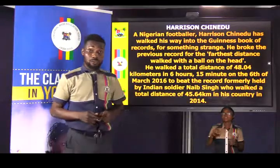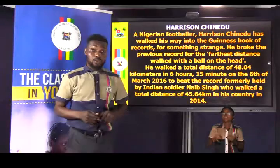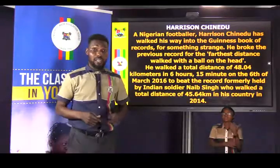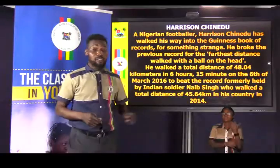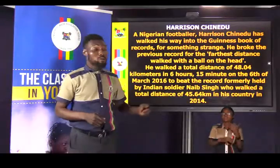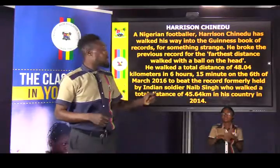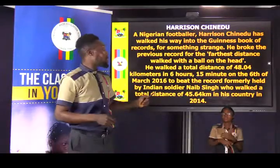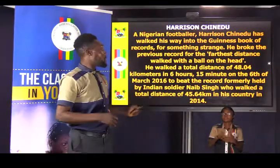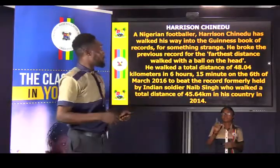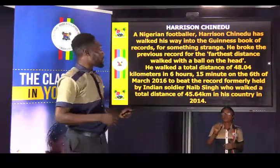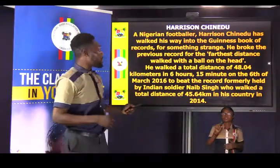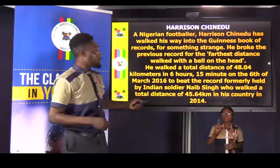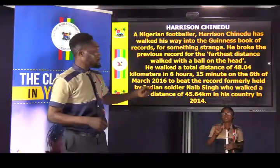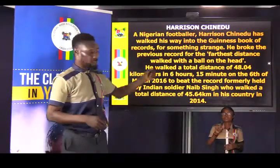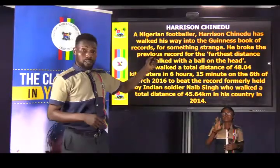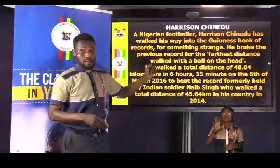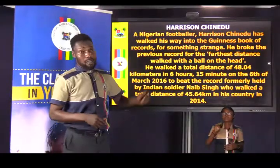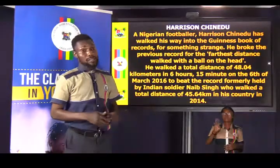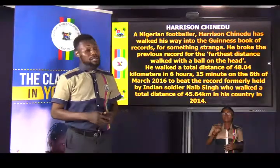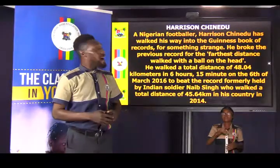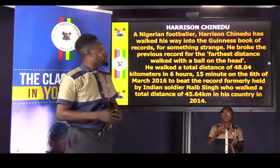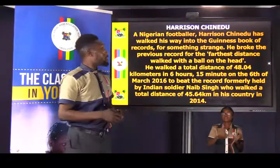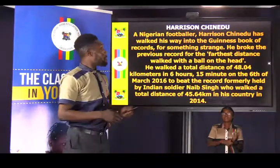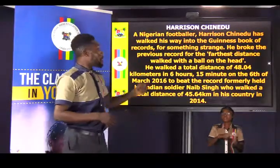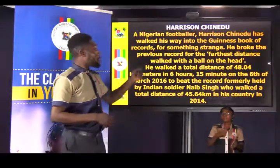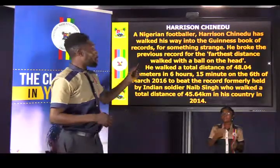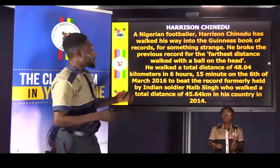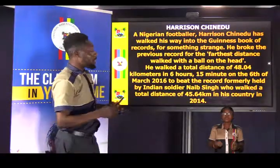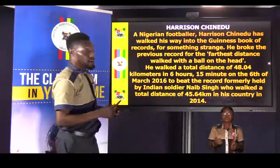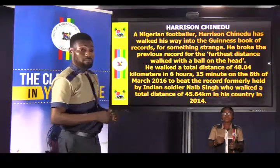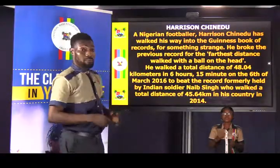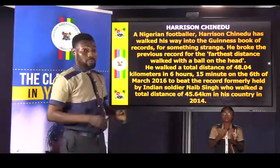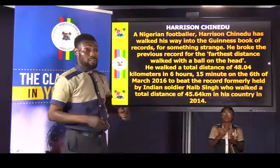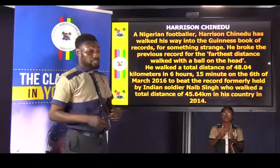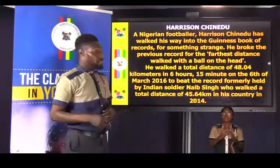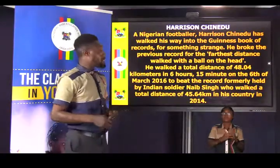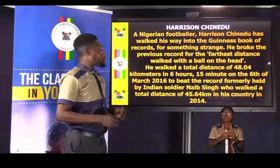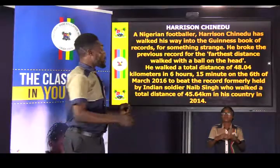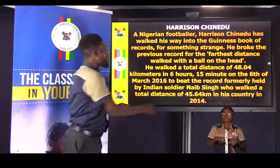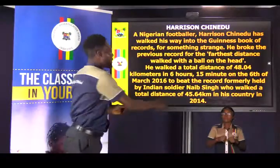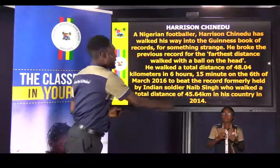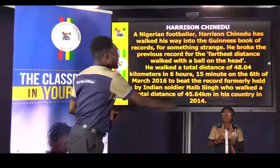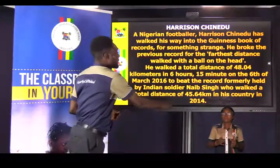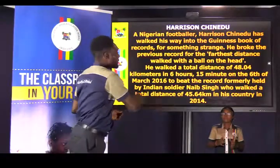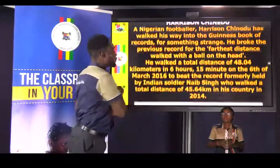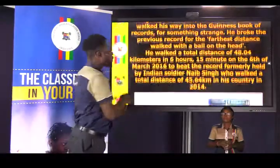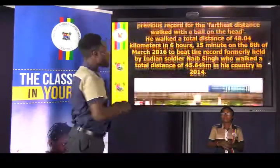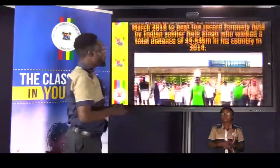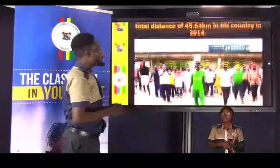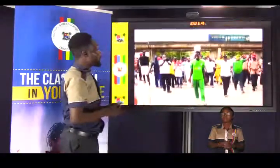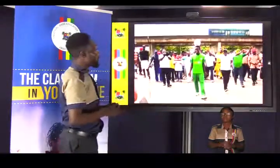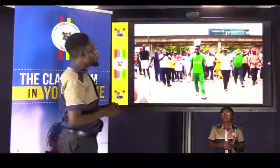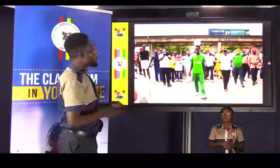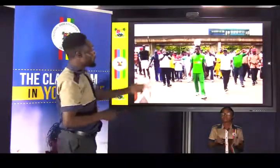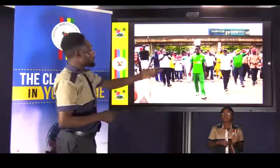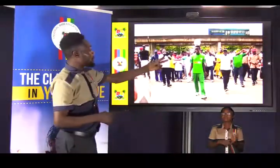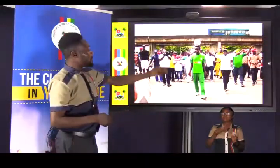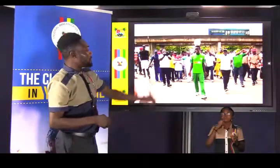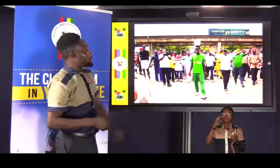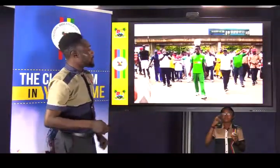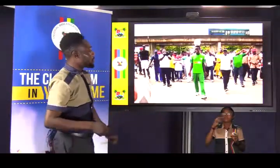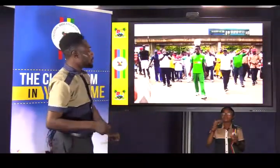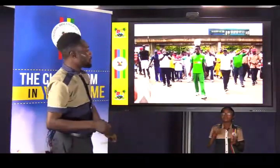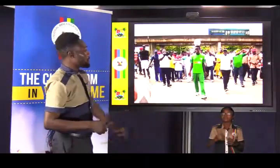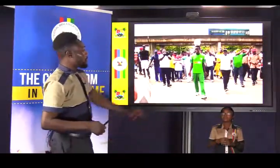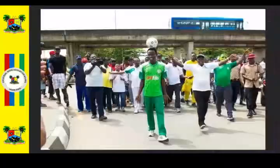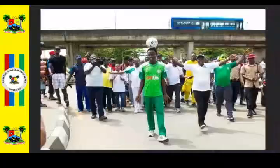his country in 2014. This is another record breaker. He did something that nobody has done. This is